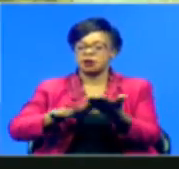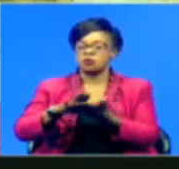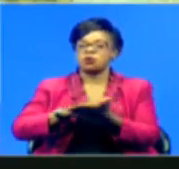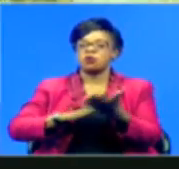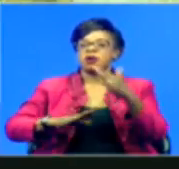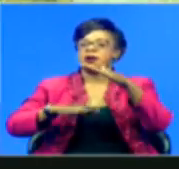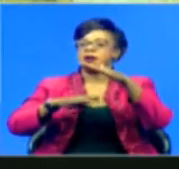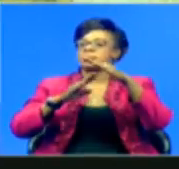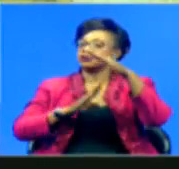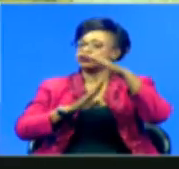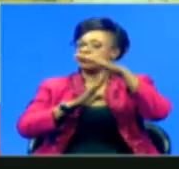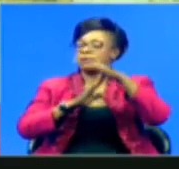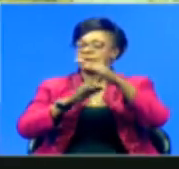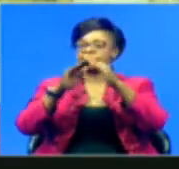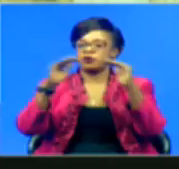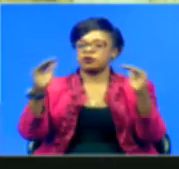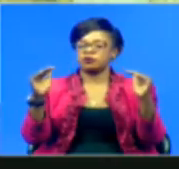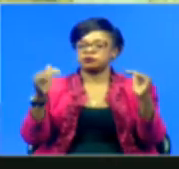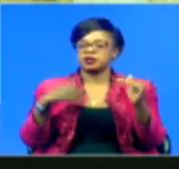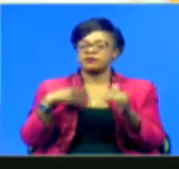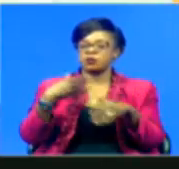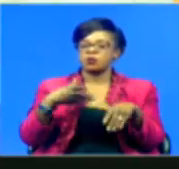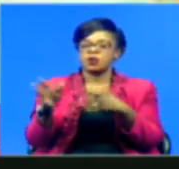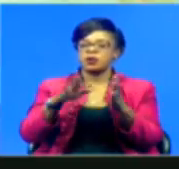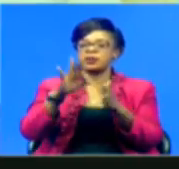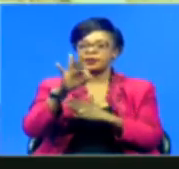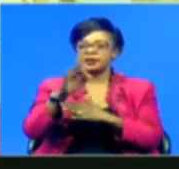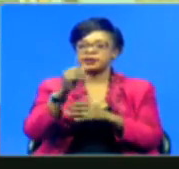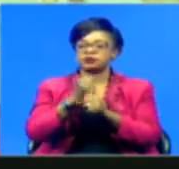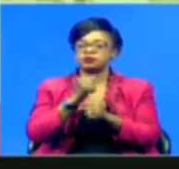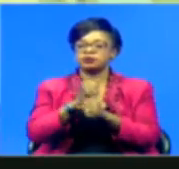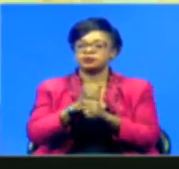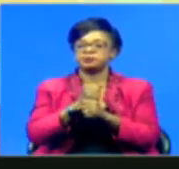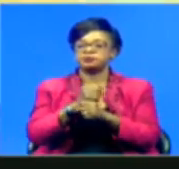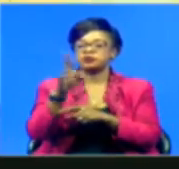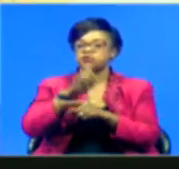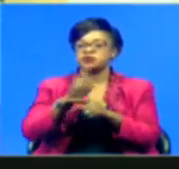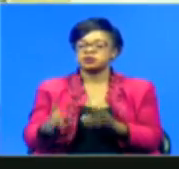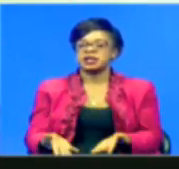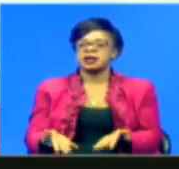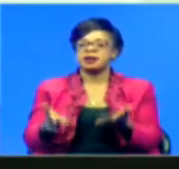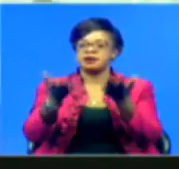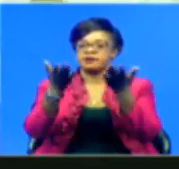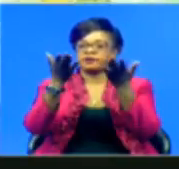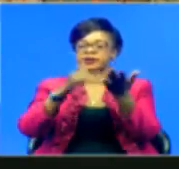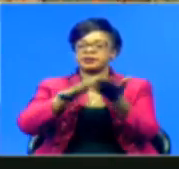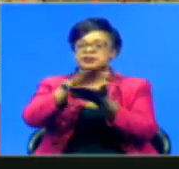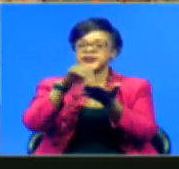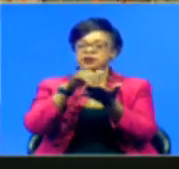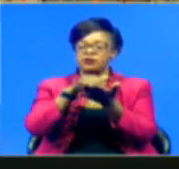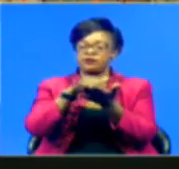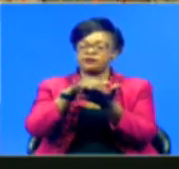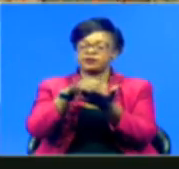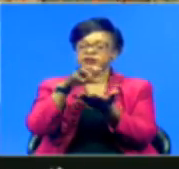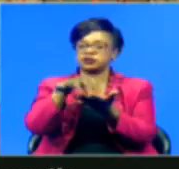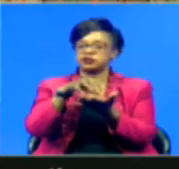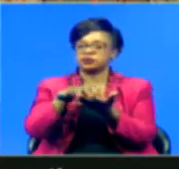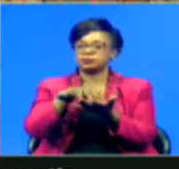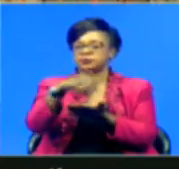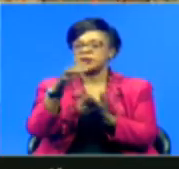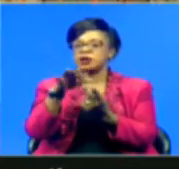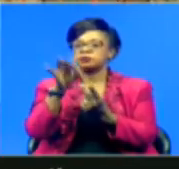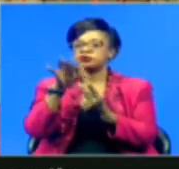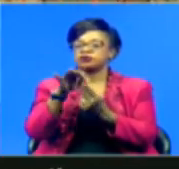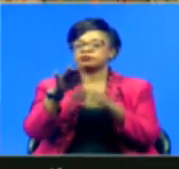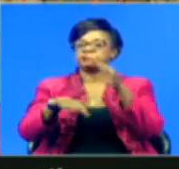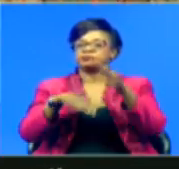floors. And there are 3 ways to do that. One is to use the lift at the center of the station, while the other options are the